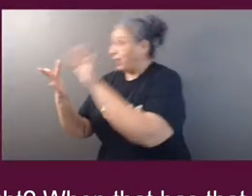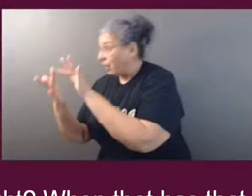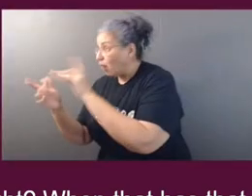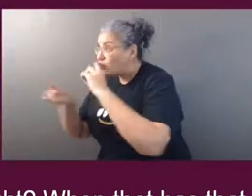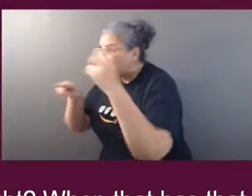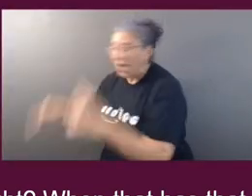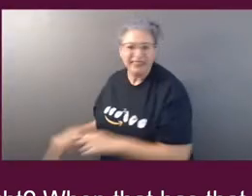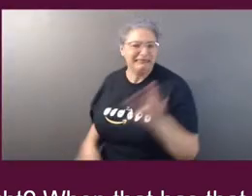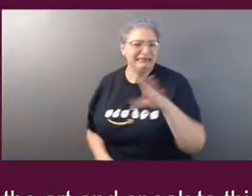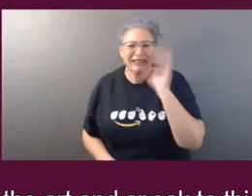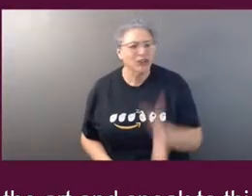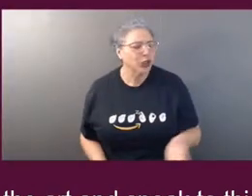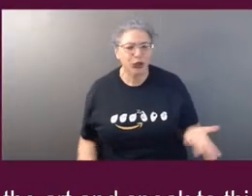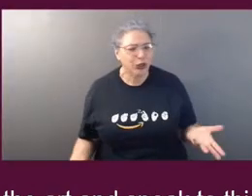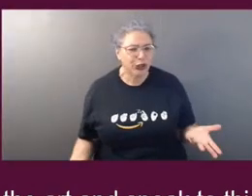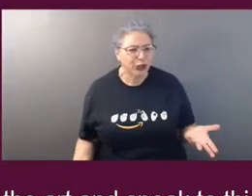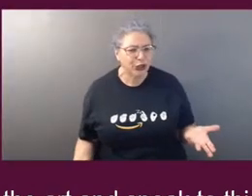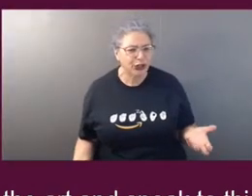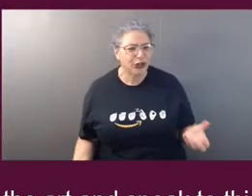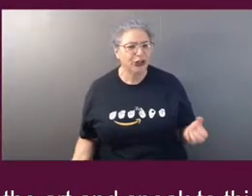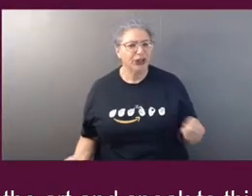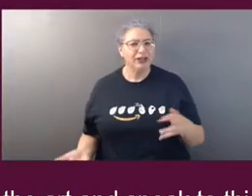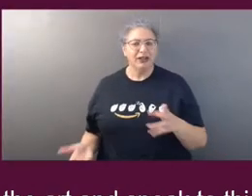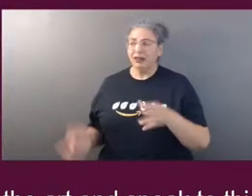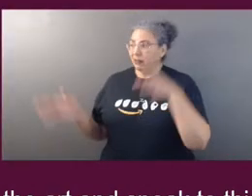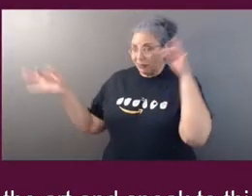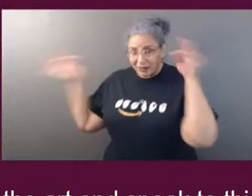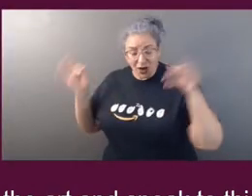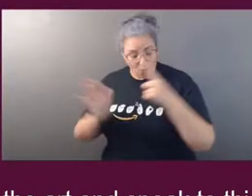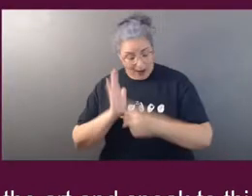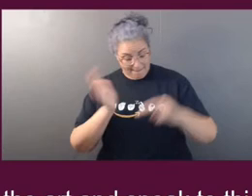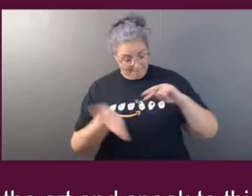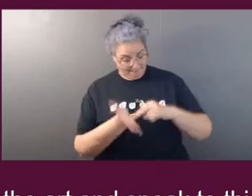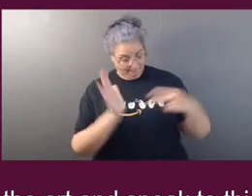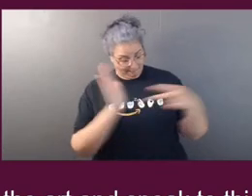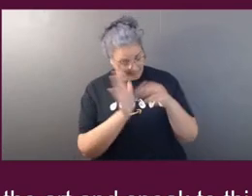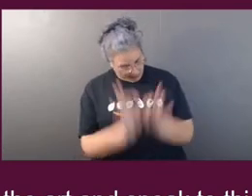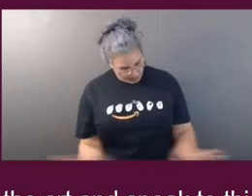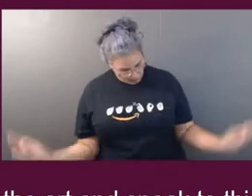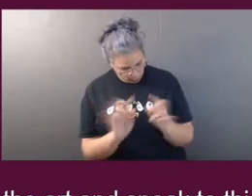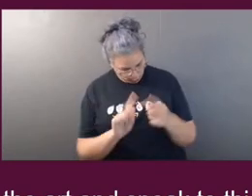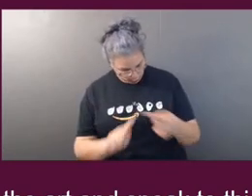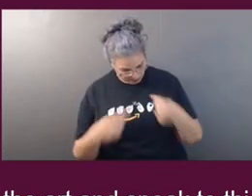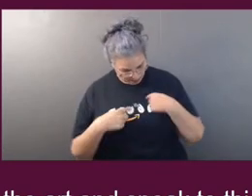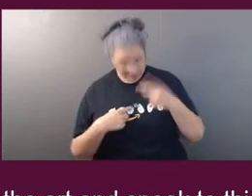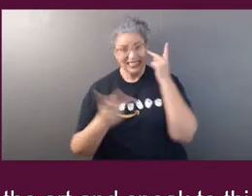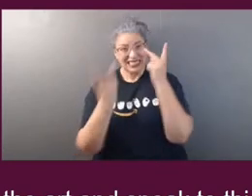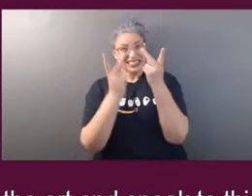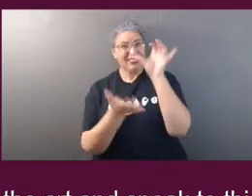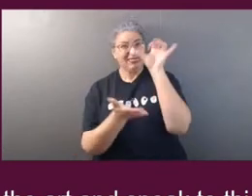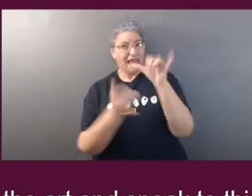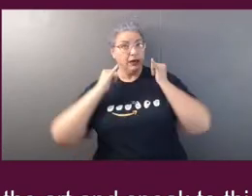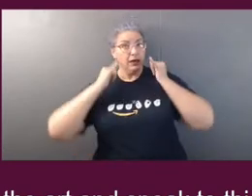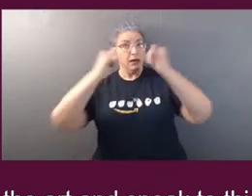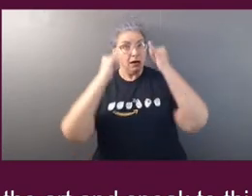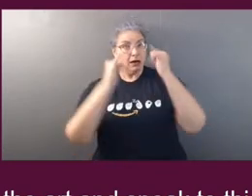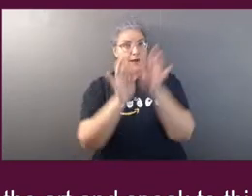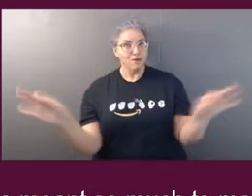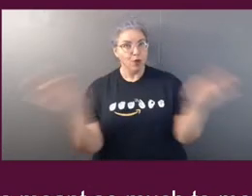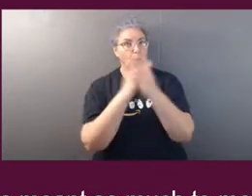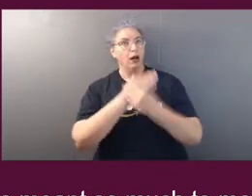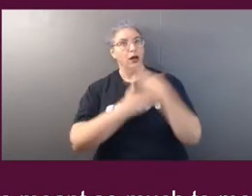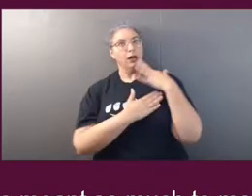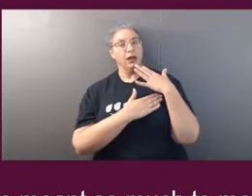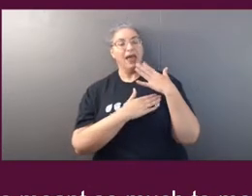art and speak to, this is what was meaningful to me. This is what, seeing this image meant so much to me. Here